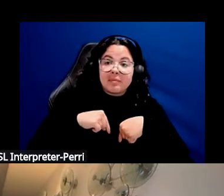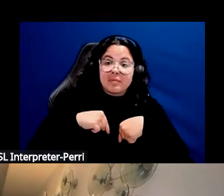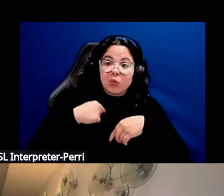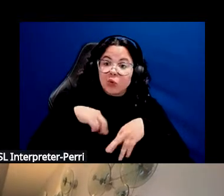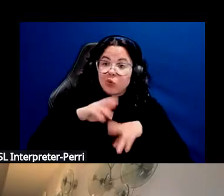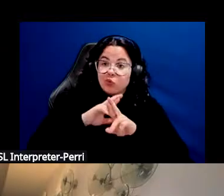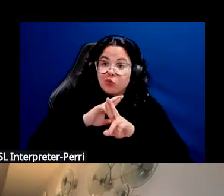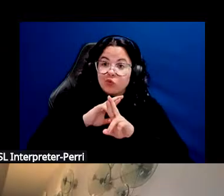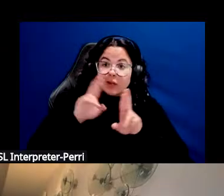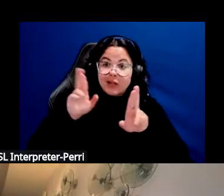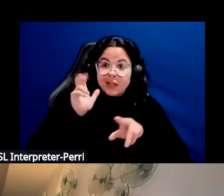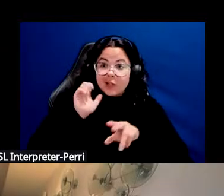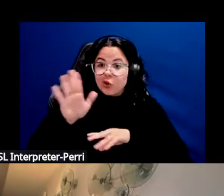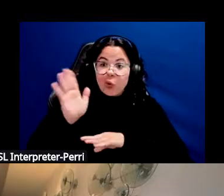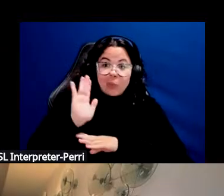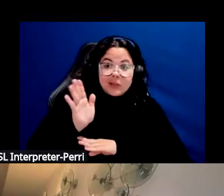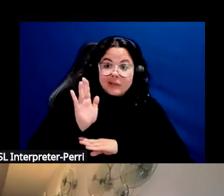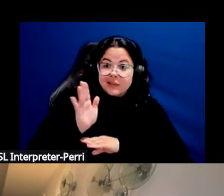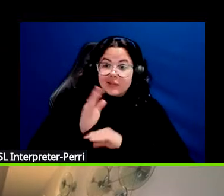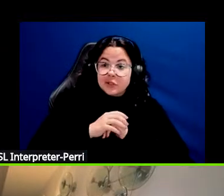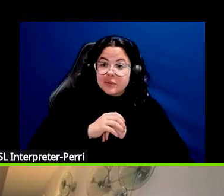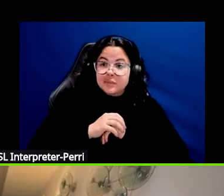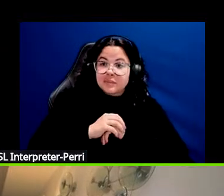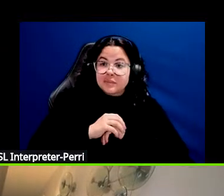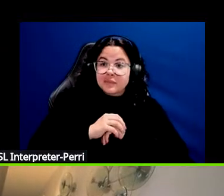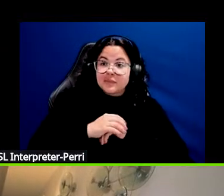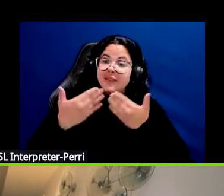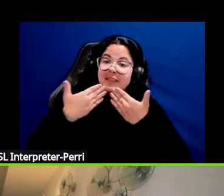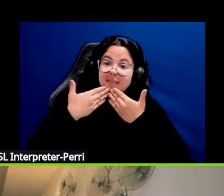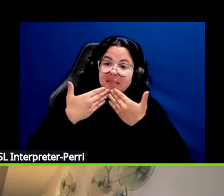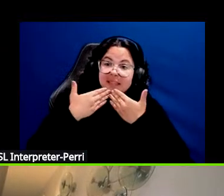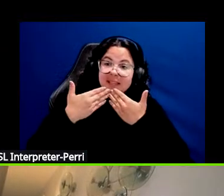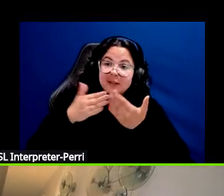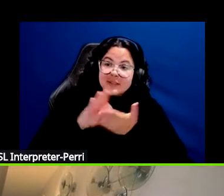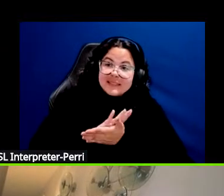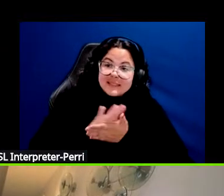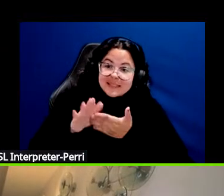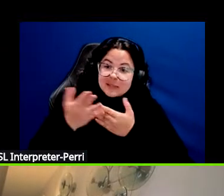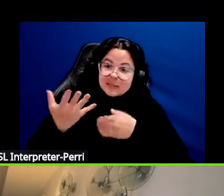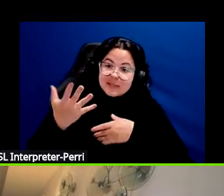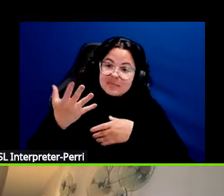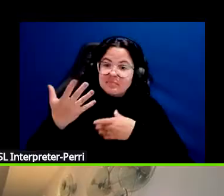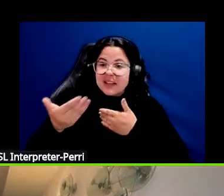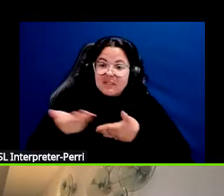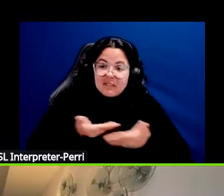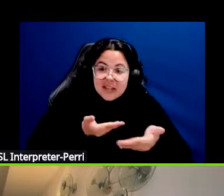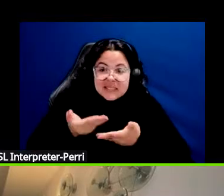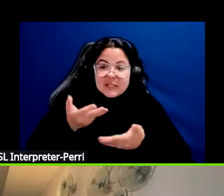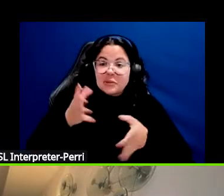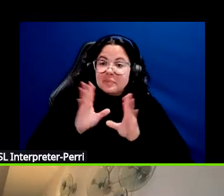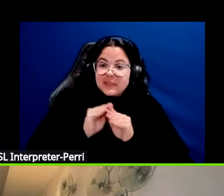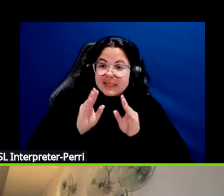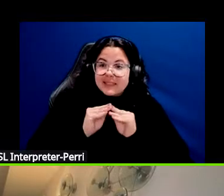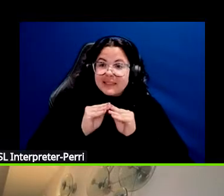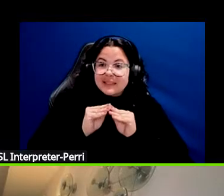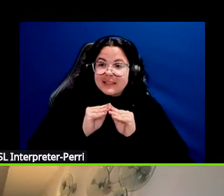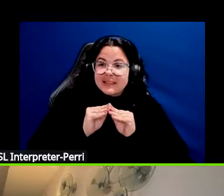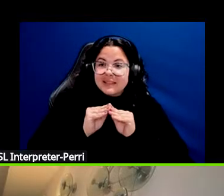to hear your presentation. Thank you. It's nice to be invited to the meeting.